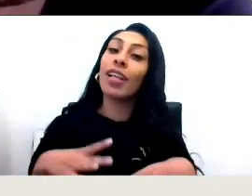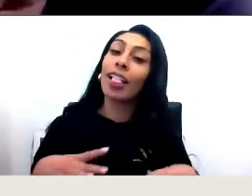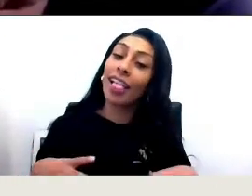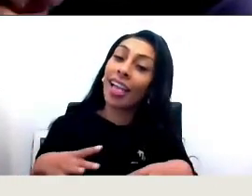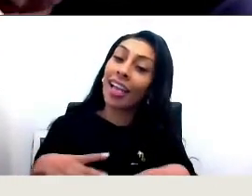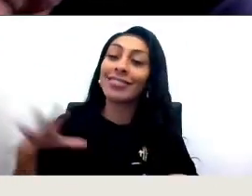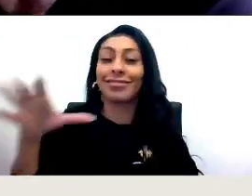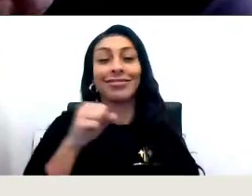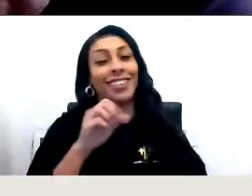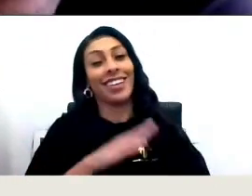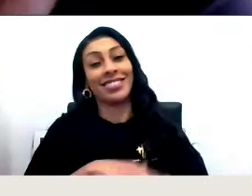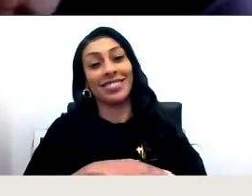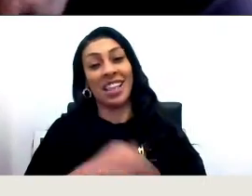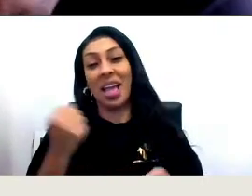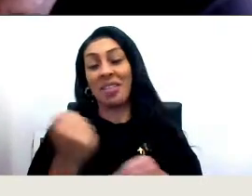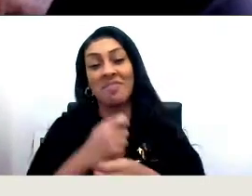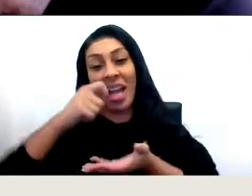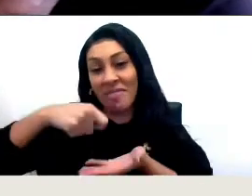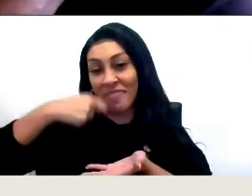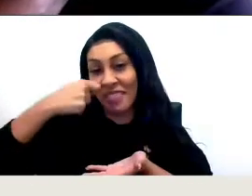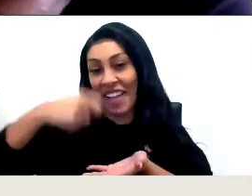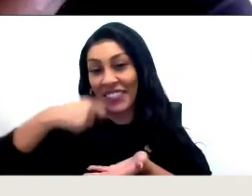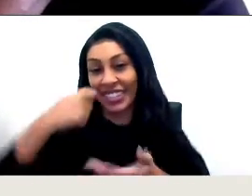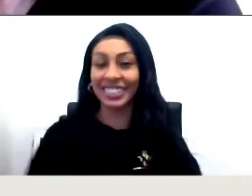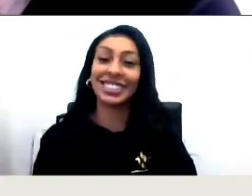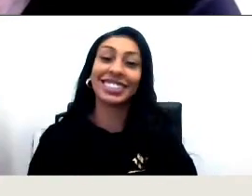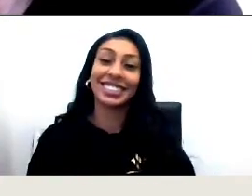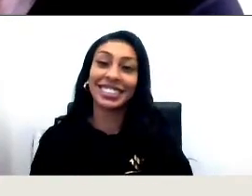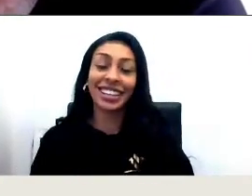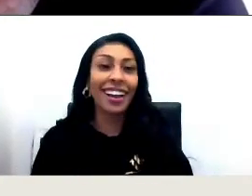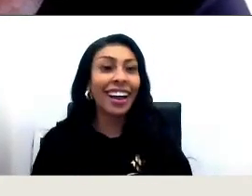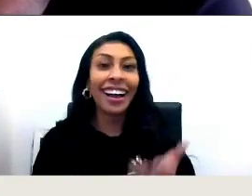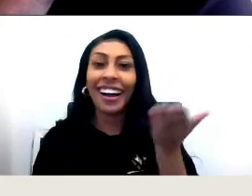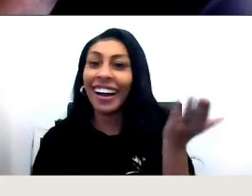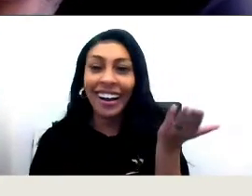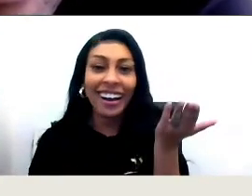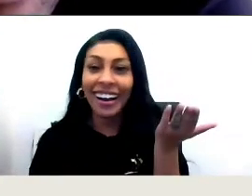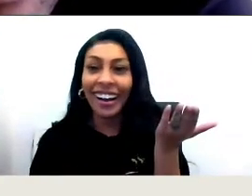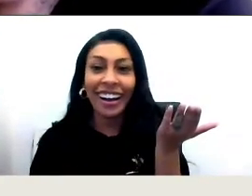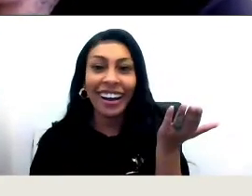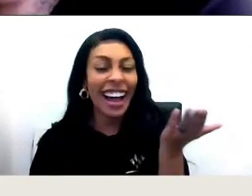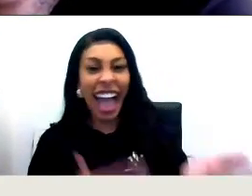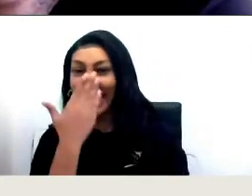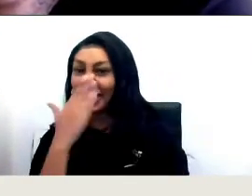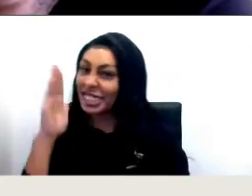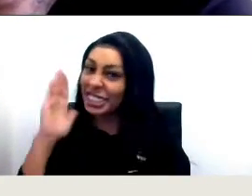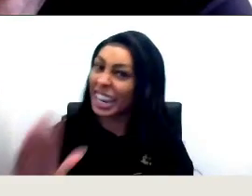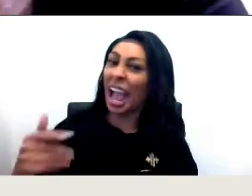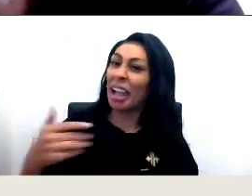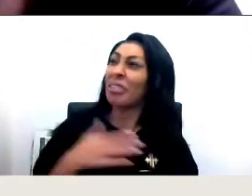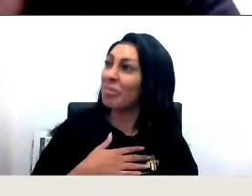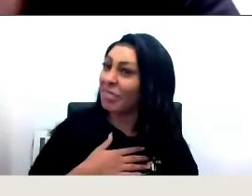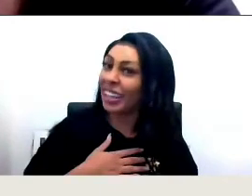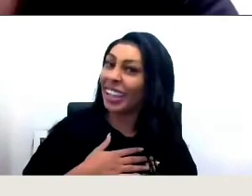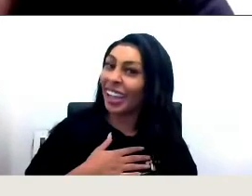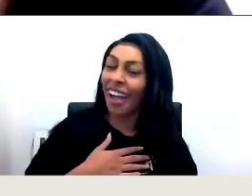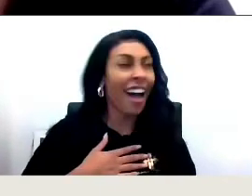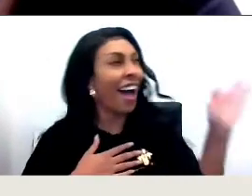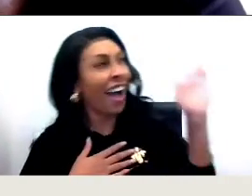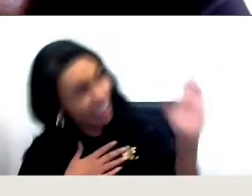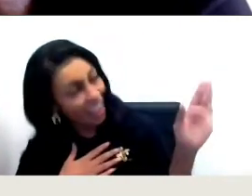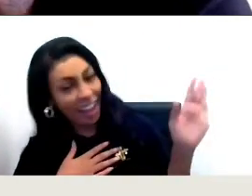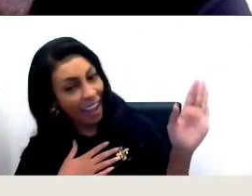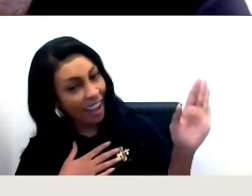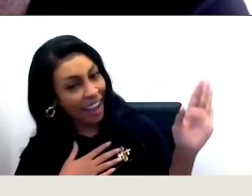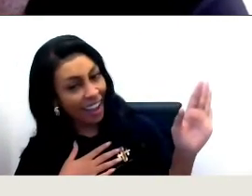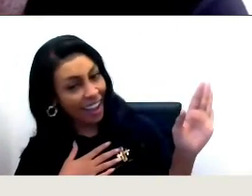in making breakfast. How I good mean, you've just completely shamed me, man. There's no need for that. I'm telling